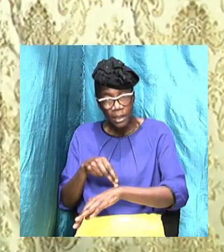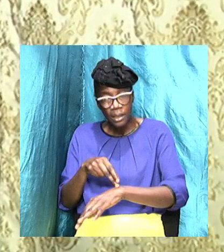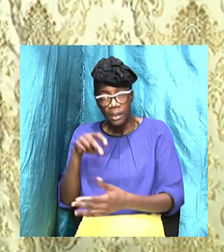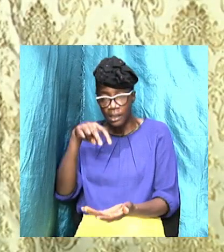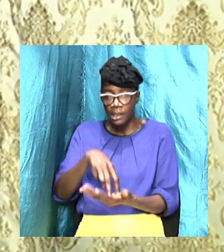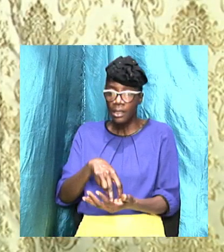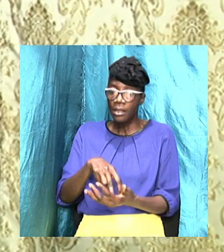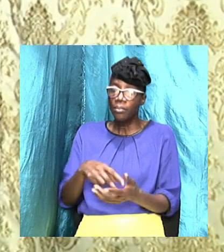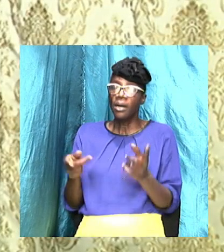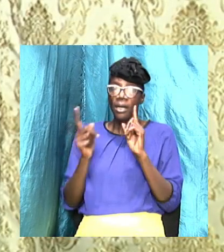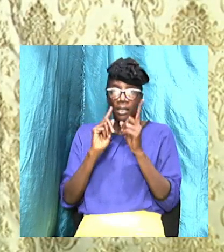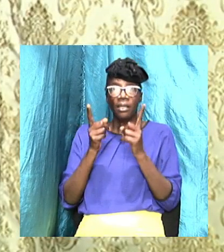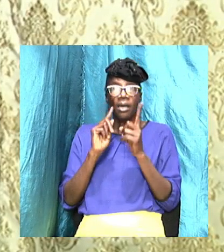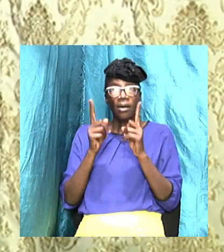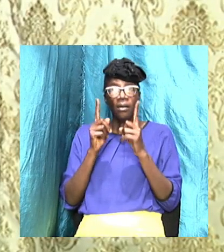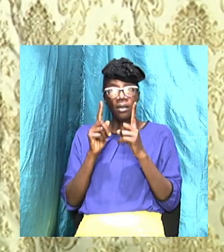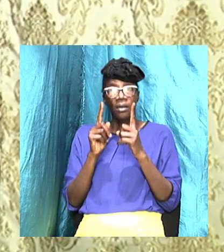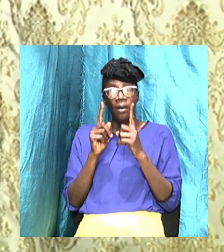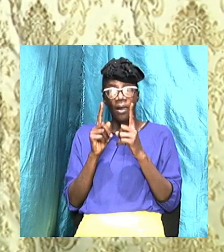he spoke, and